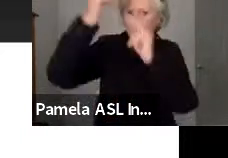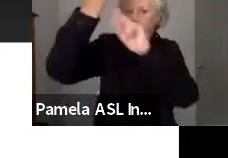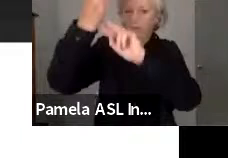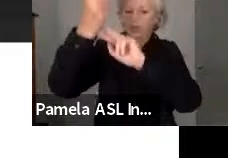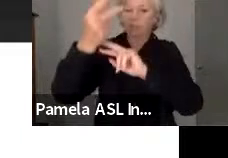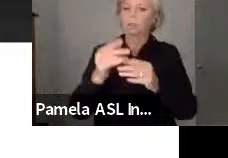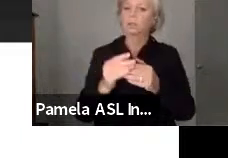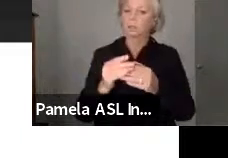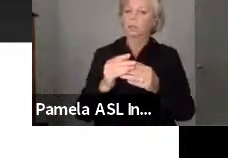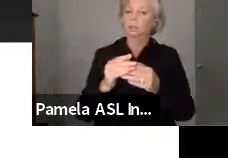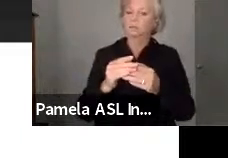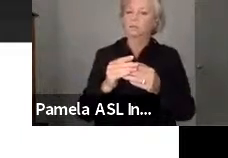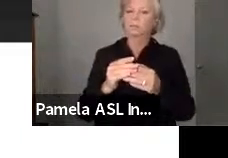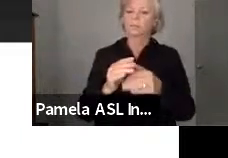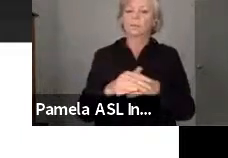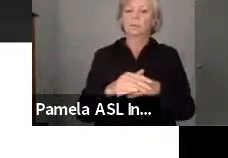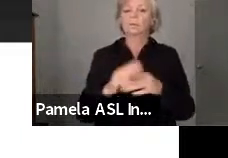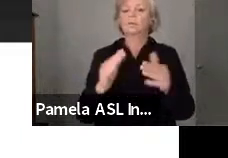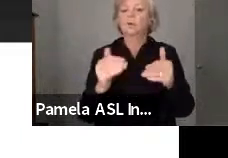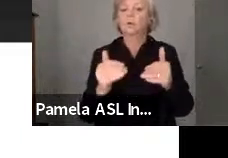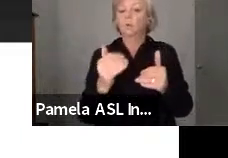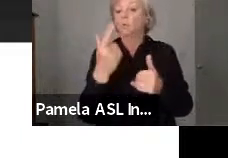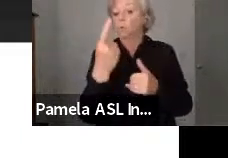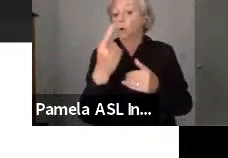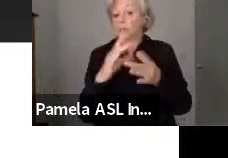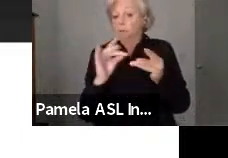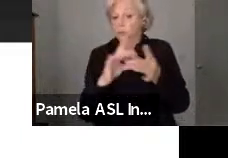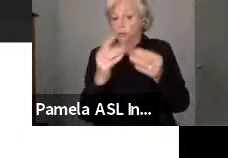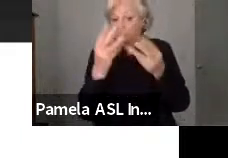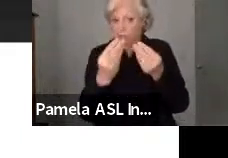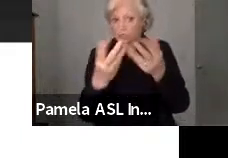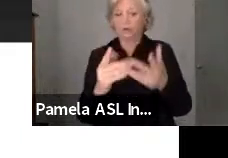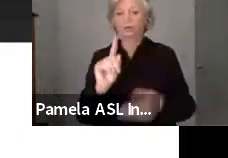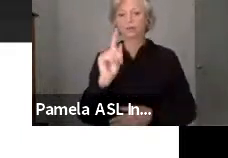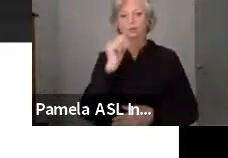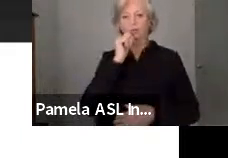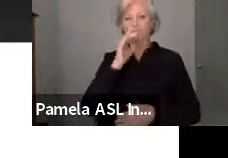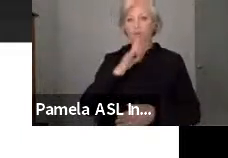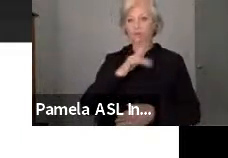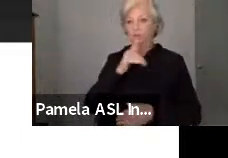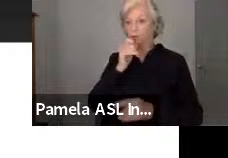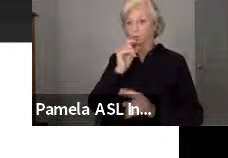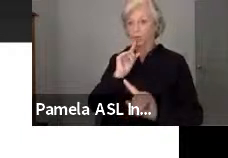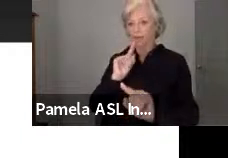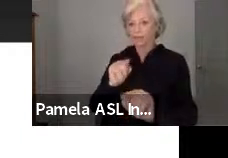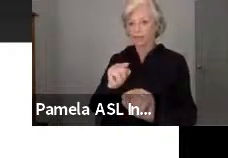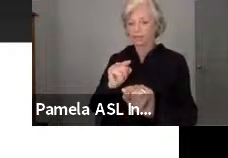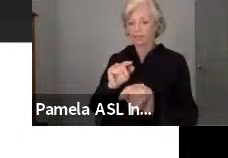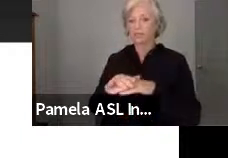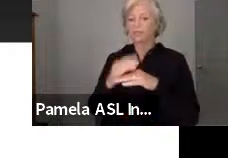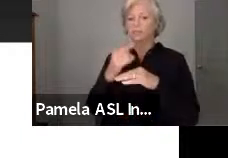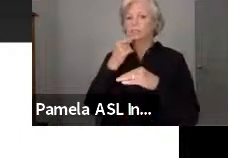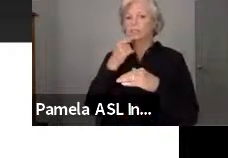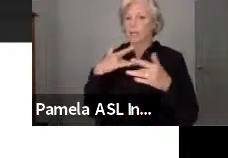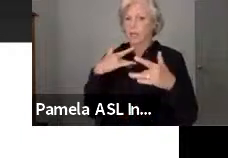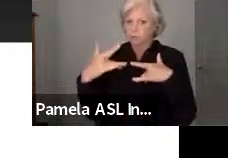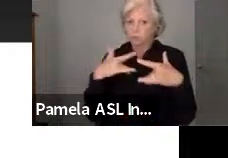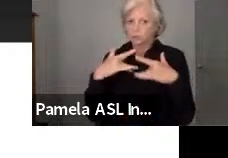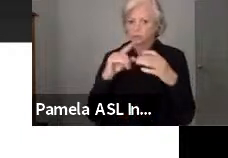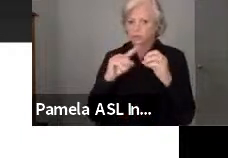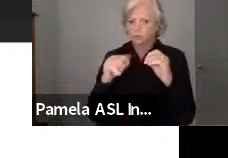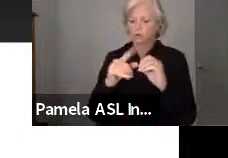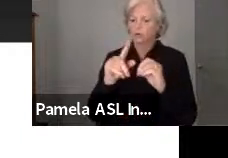quotes I would like to share with you was a woman who answered that she was very concerned about